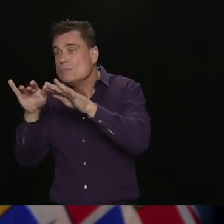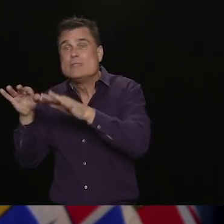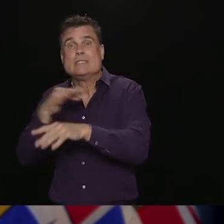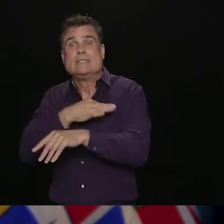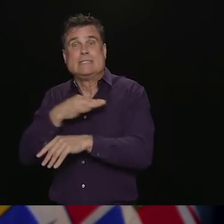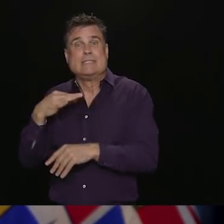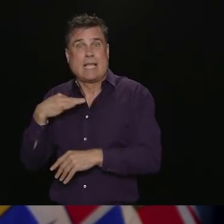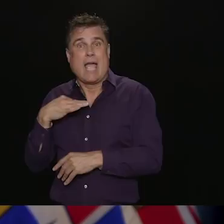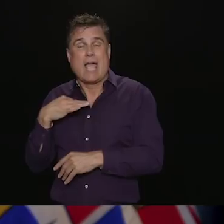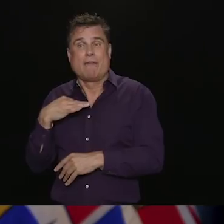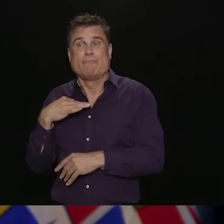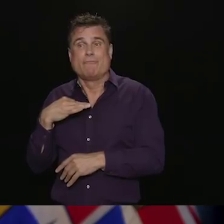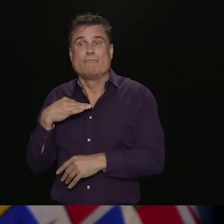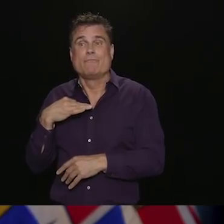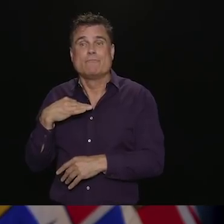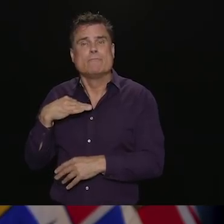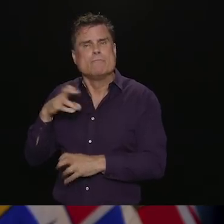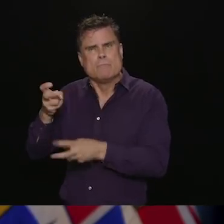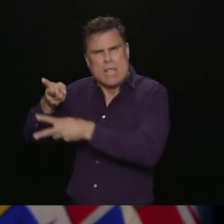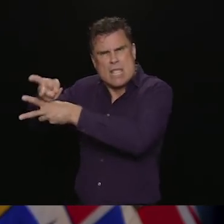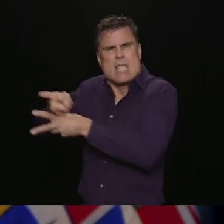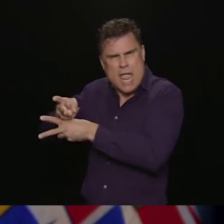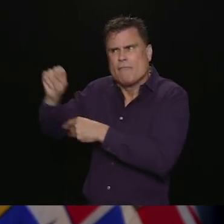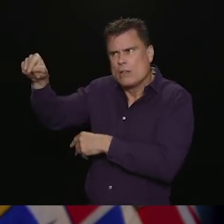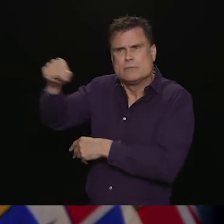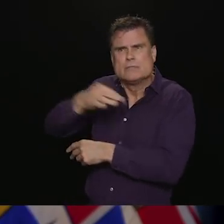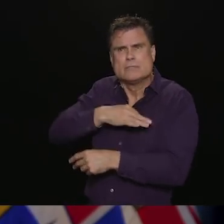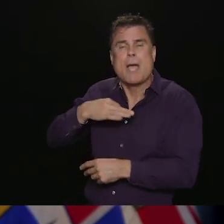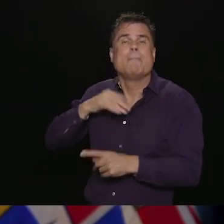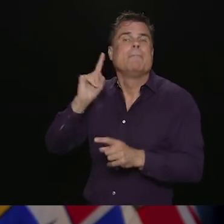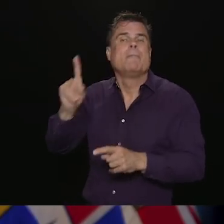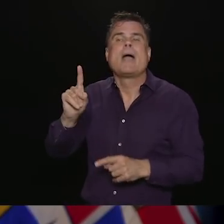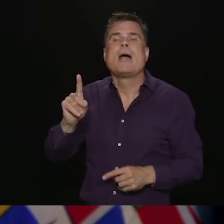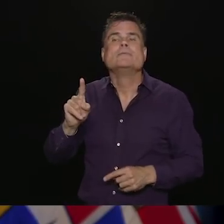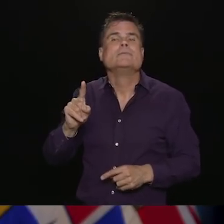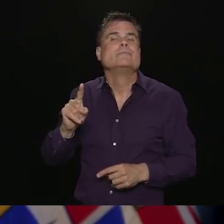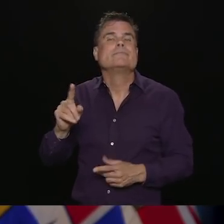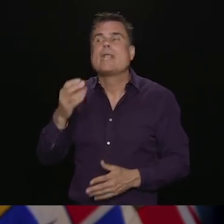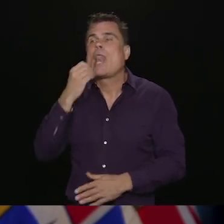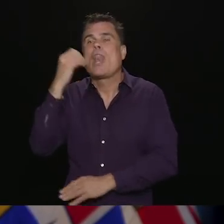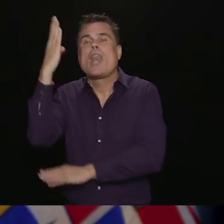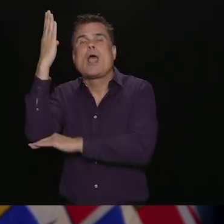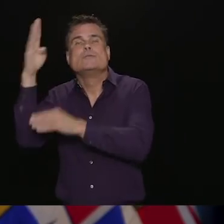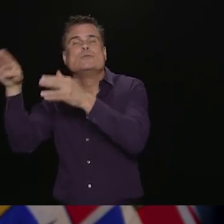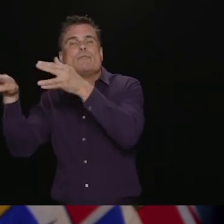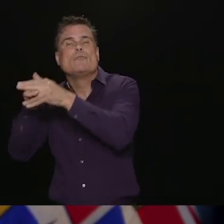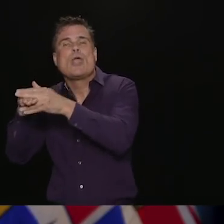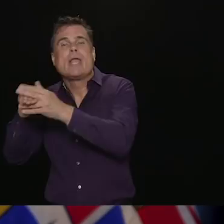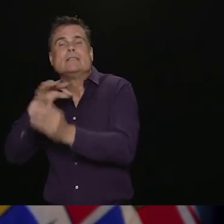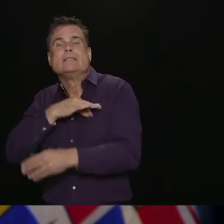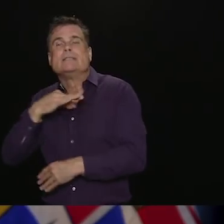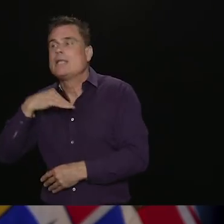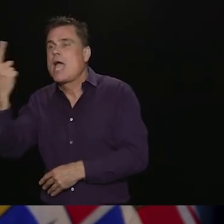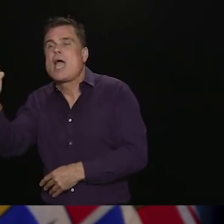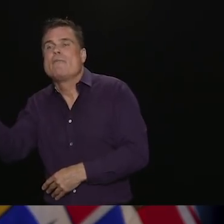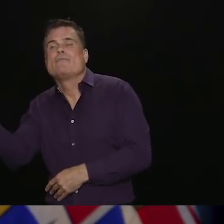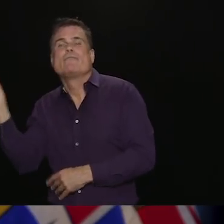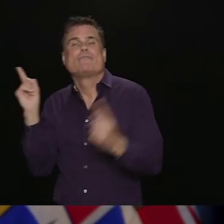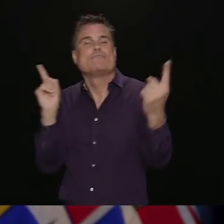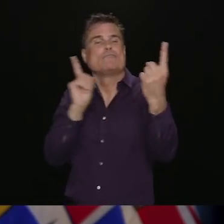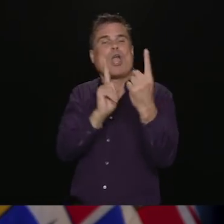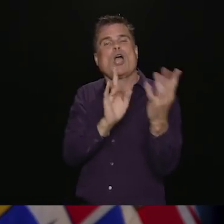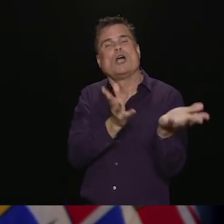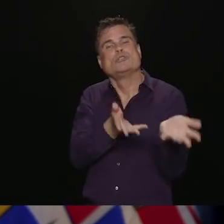time or at lunchtime or carpool together to work. And we've seen those being settings where we can transfer this virus between each